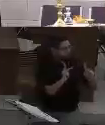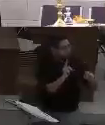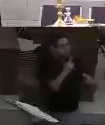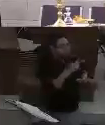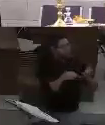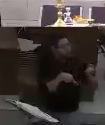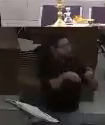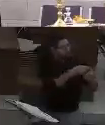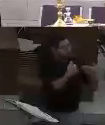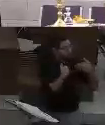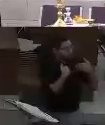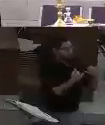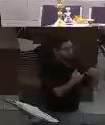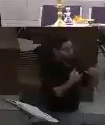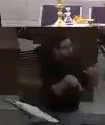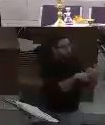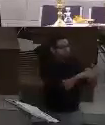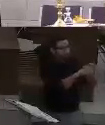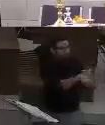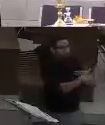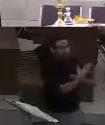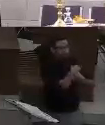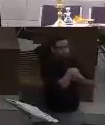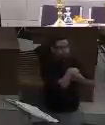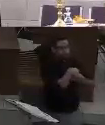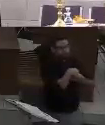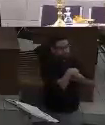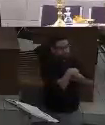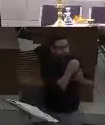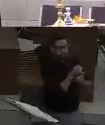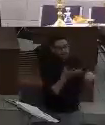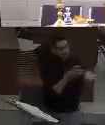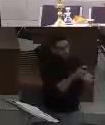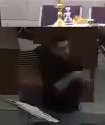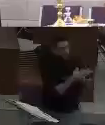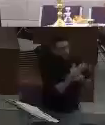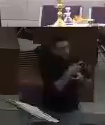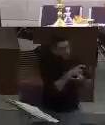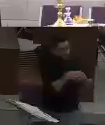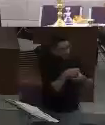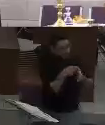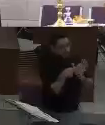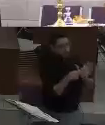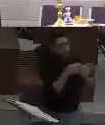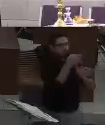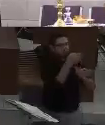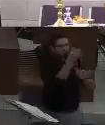What you have, you need. It's in there. So go now and